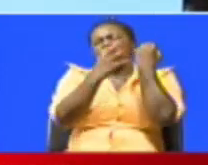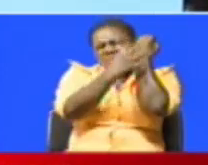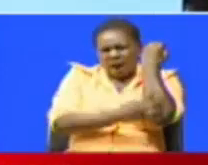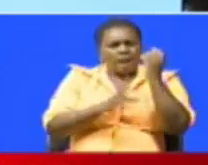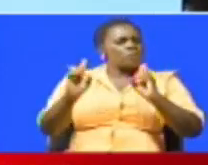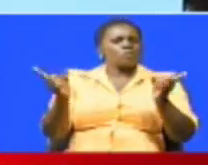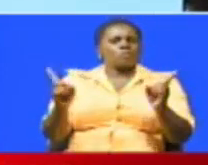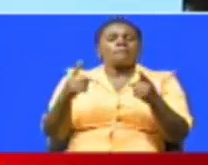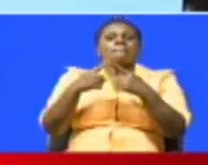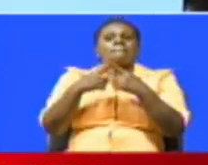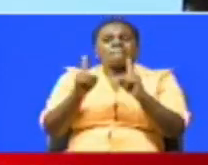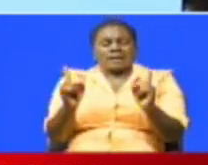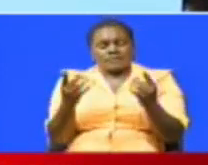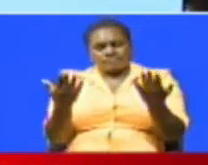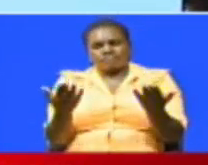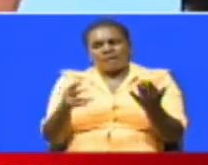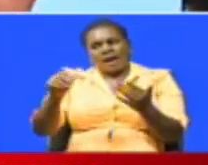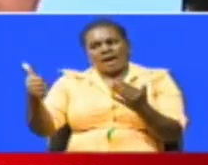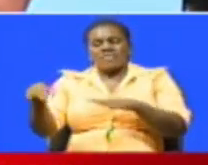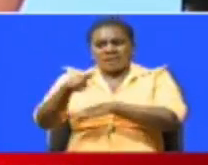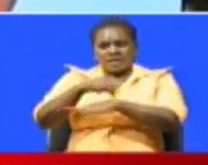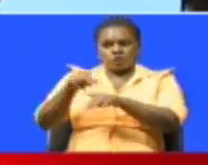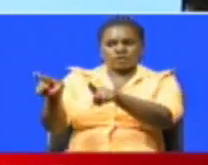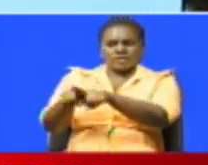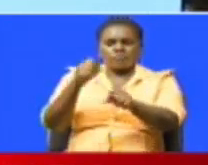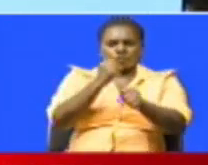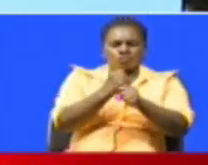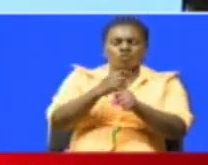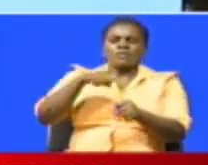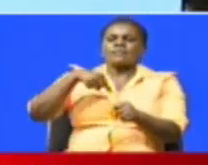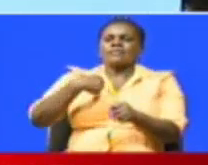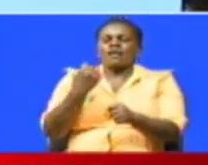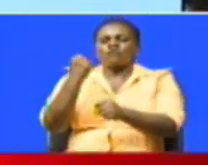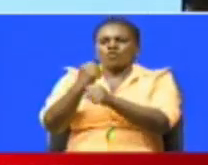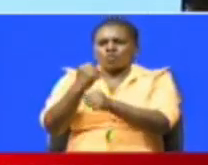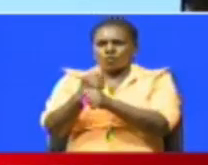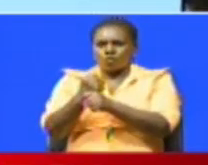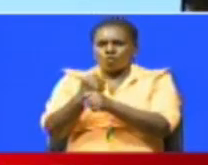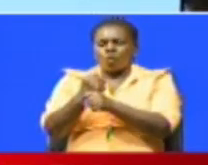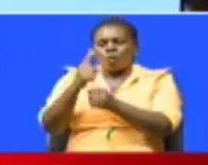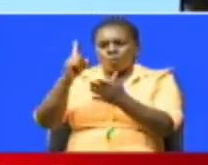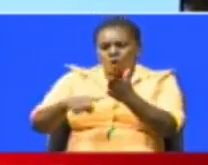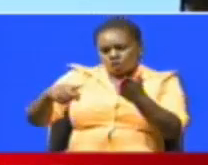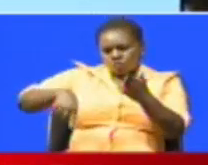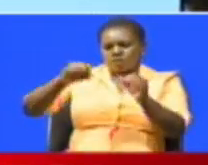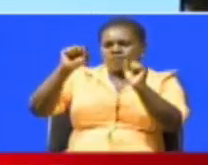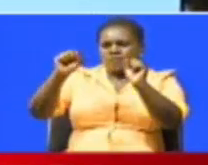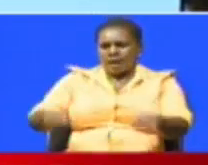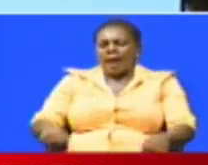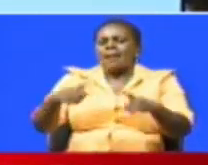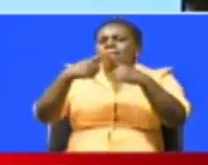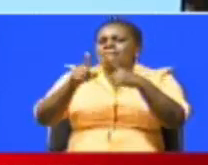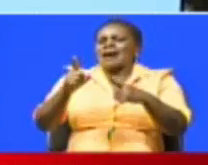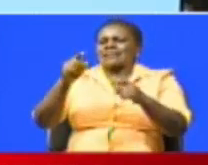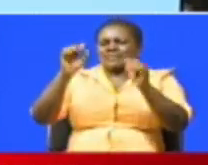But just like other nations have done, we will do what we can. But by the end of the